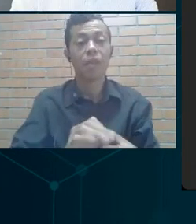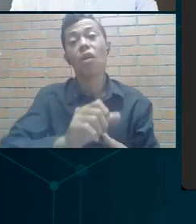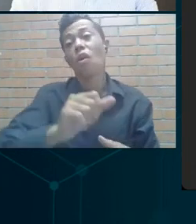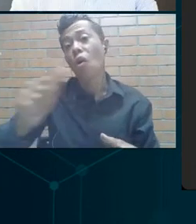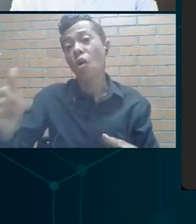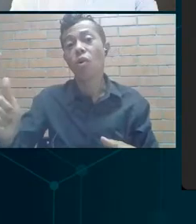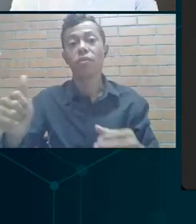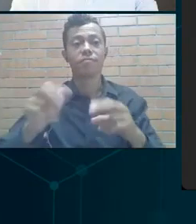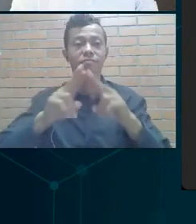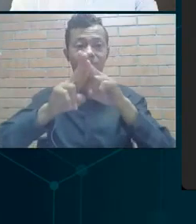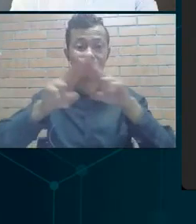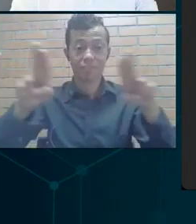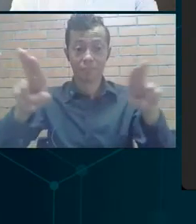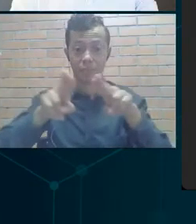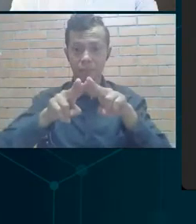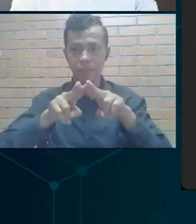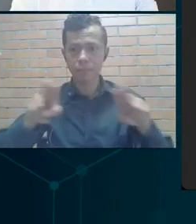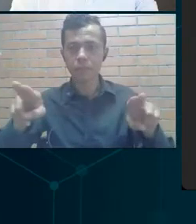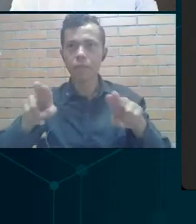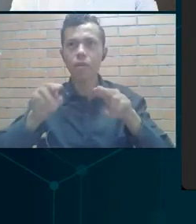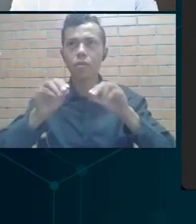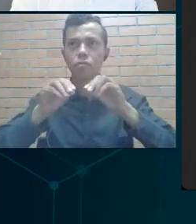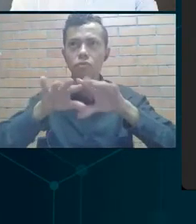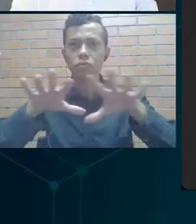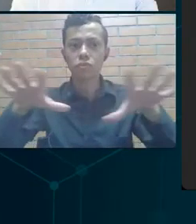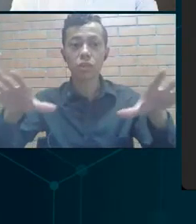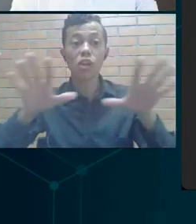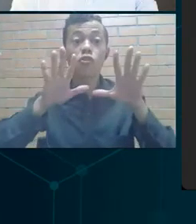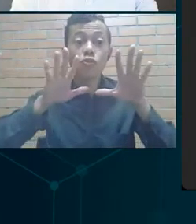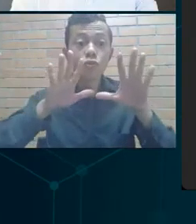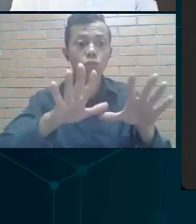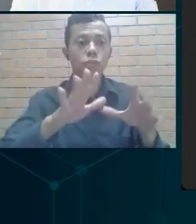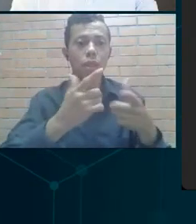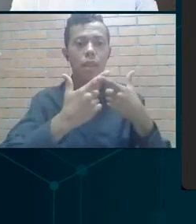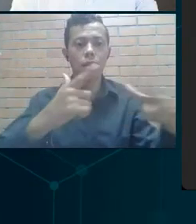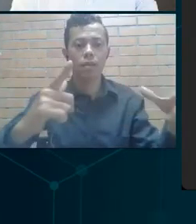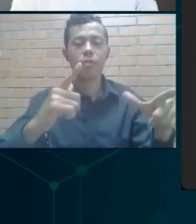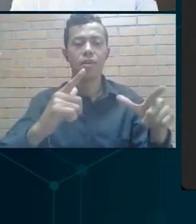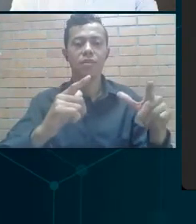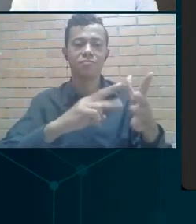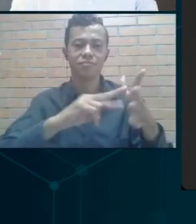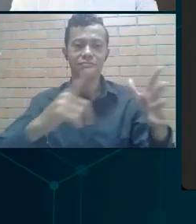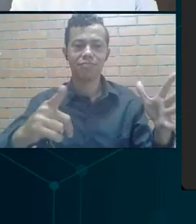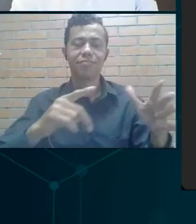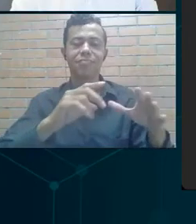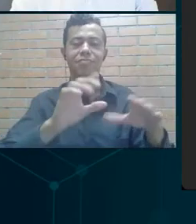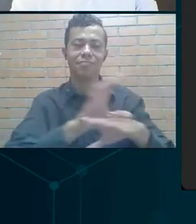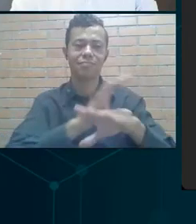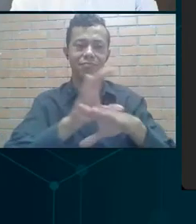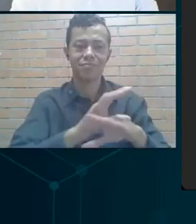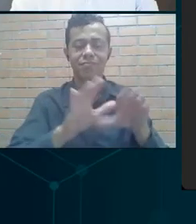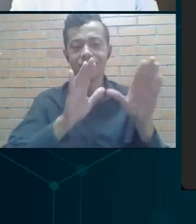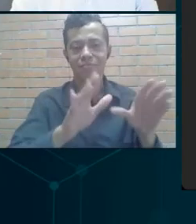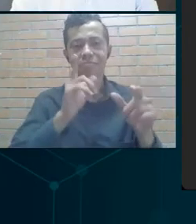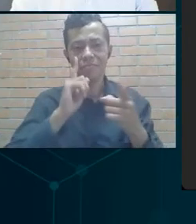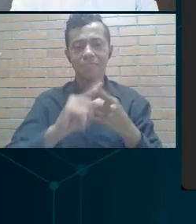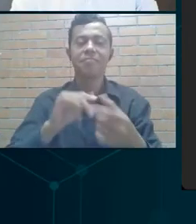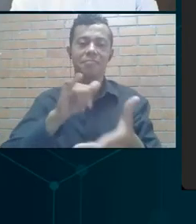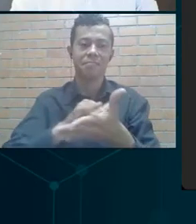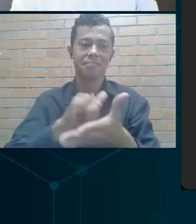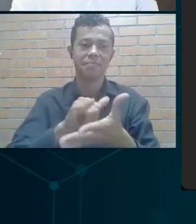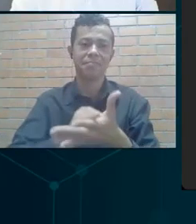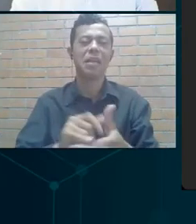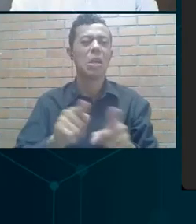natural language for getting things into the browser. So that's one area your company needs to